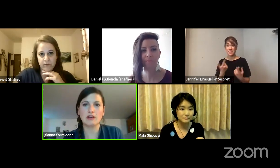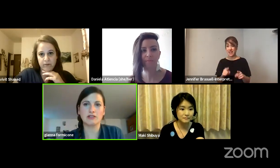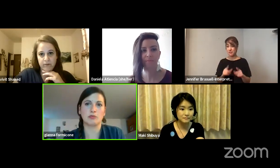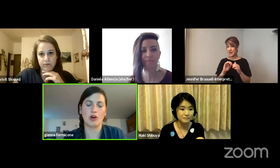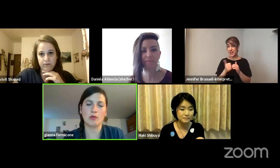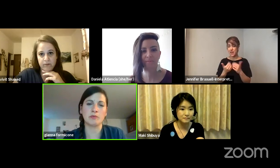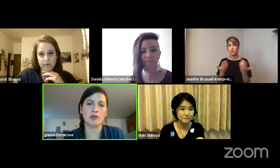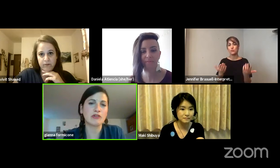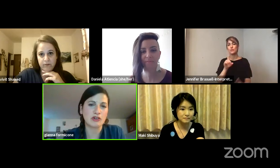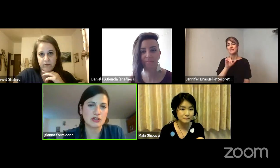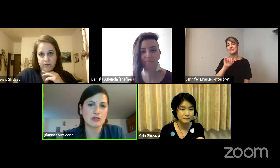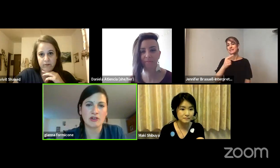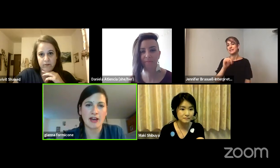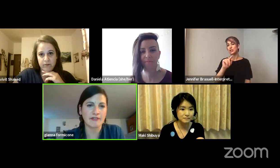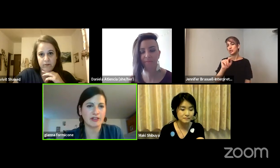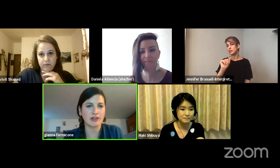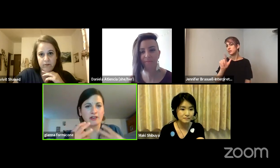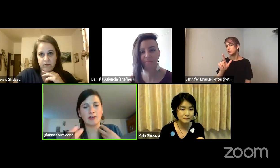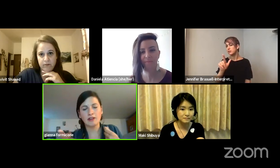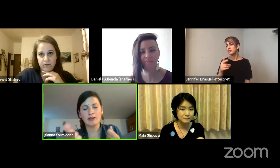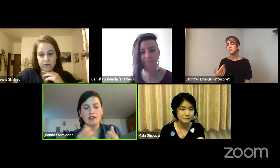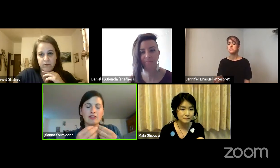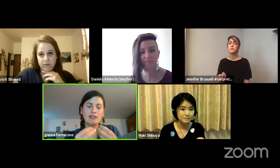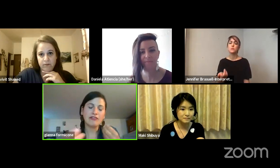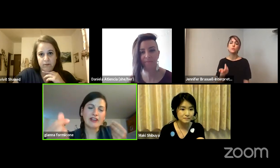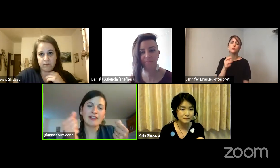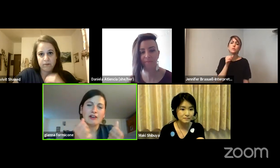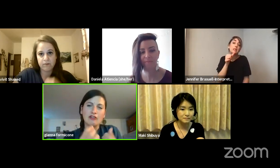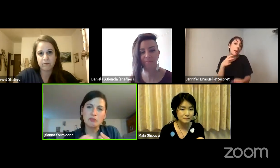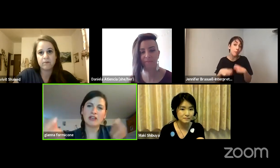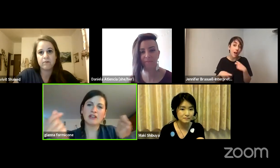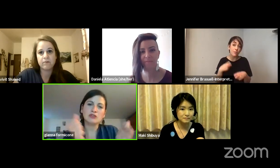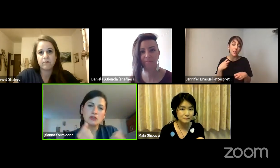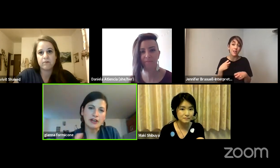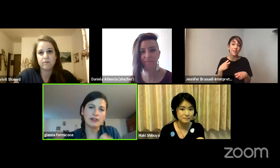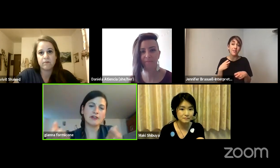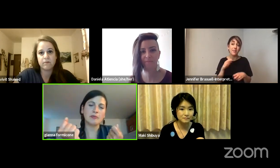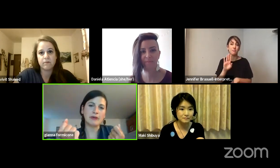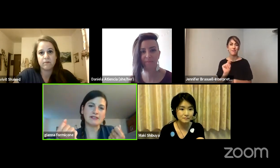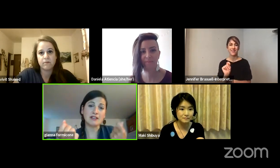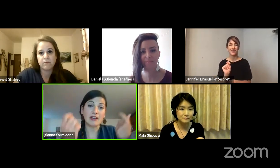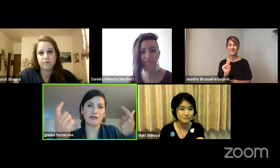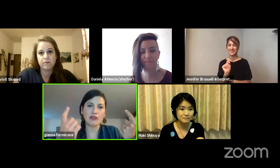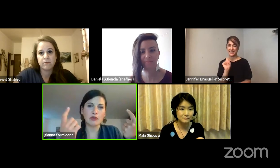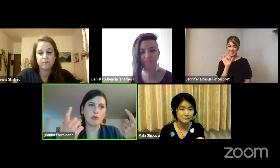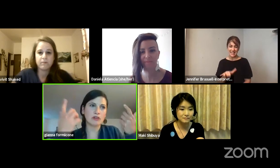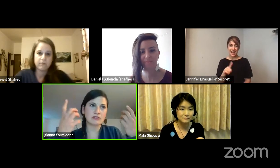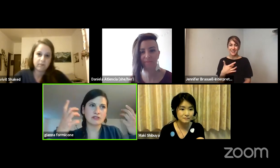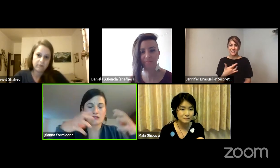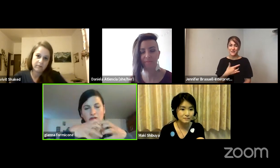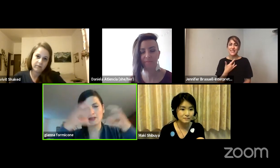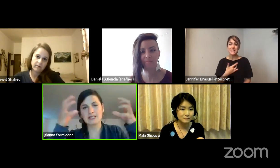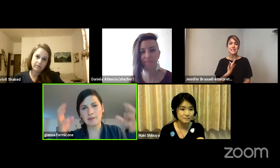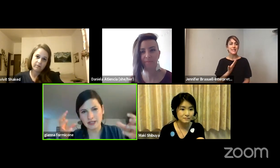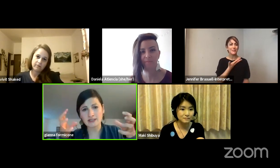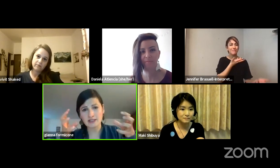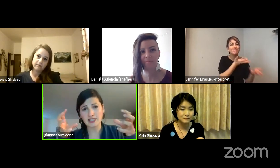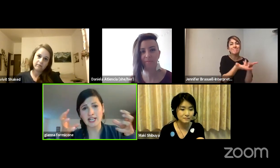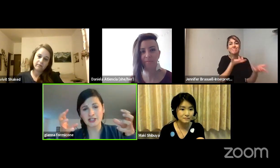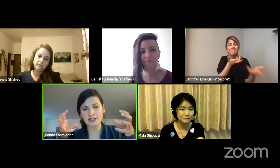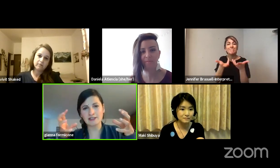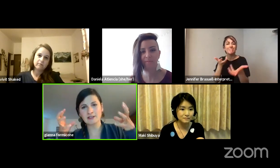it was not a problem. Of course you don't have the feeling of being together, but if you want to do